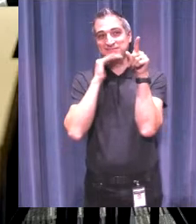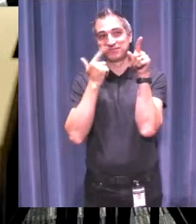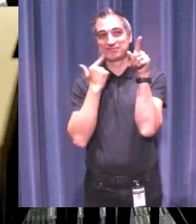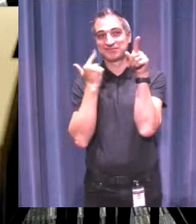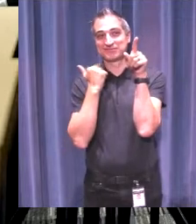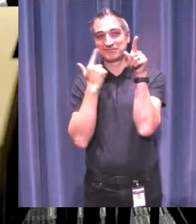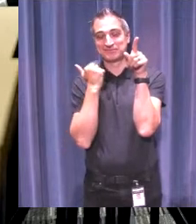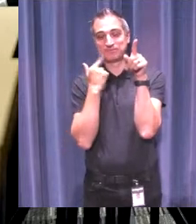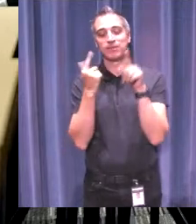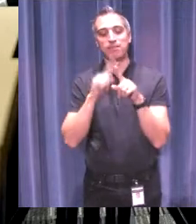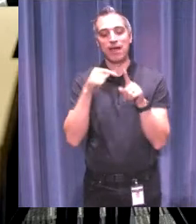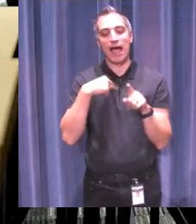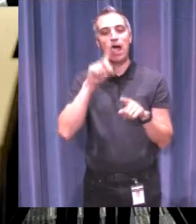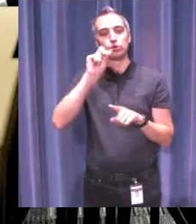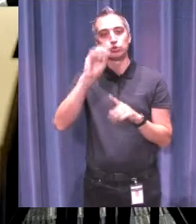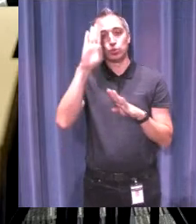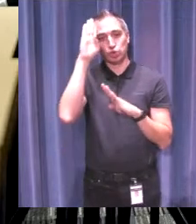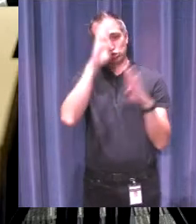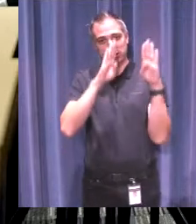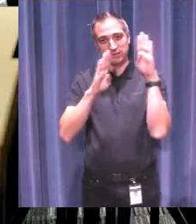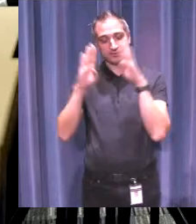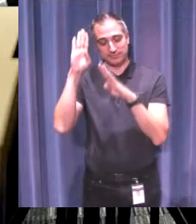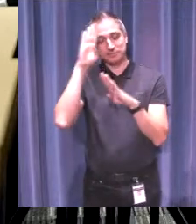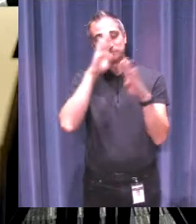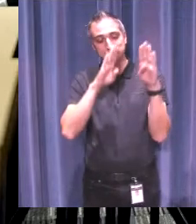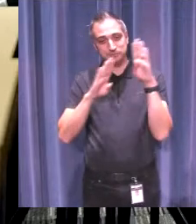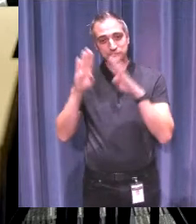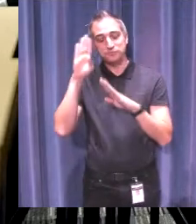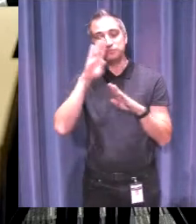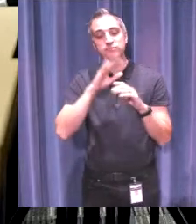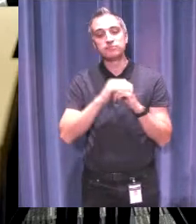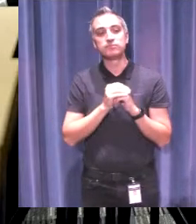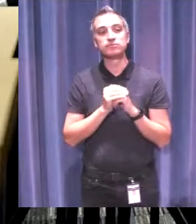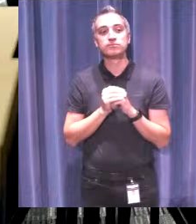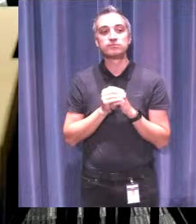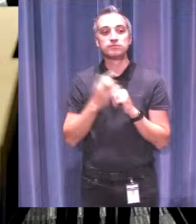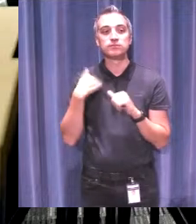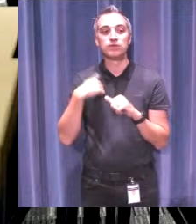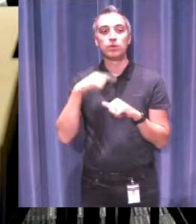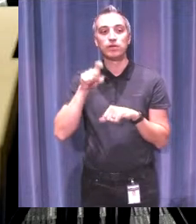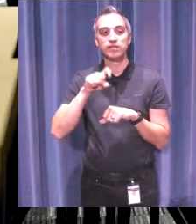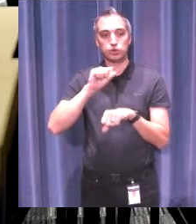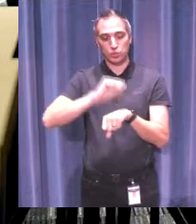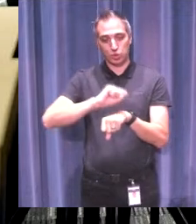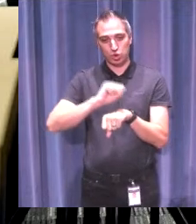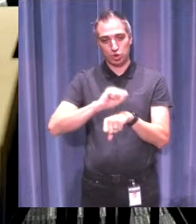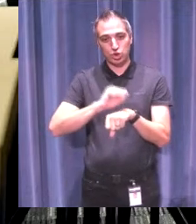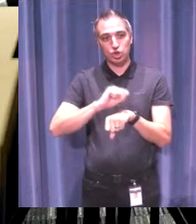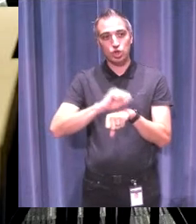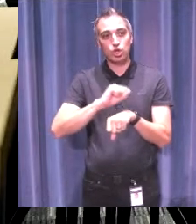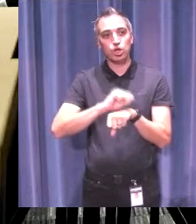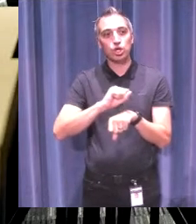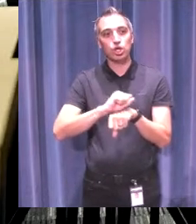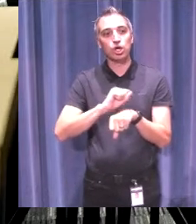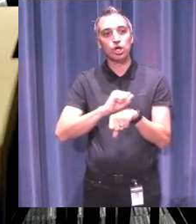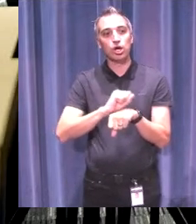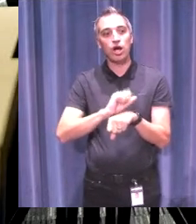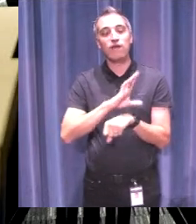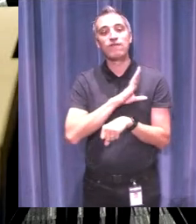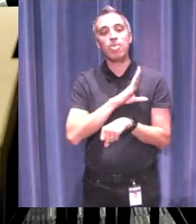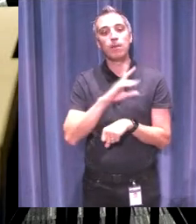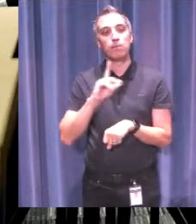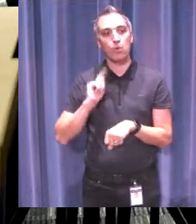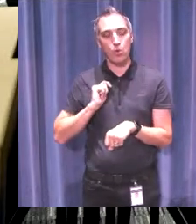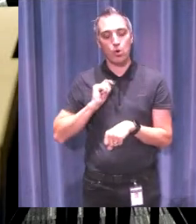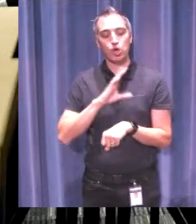it's worrisome, and I think we all need to work on, as far as the board